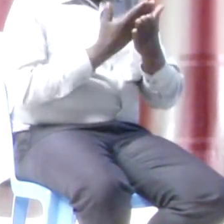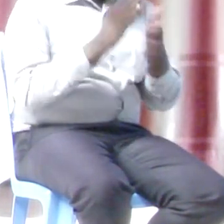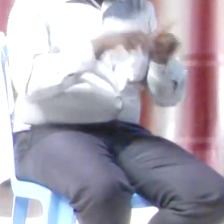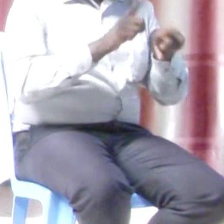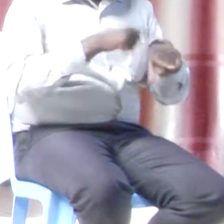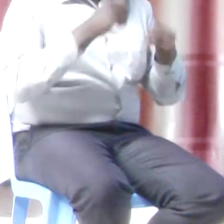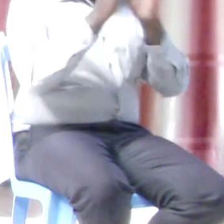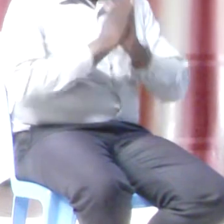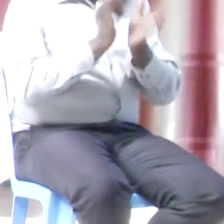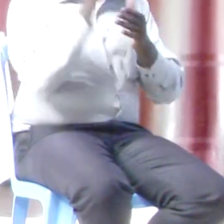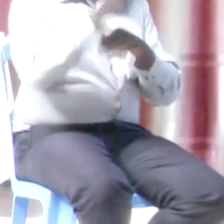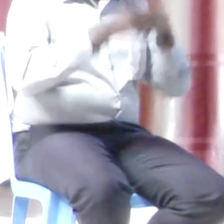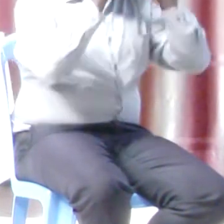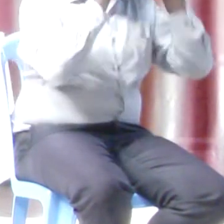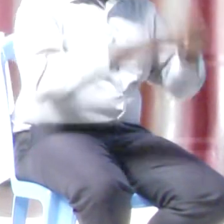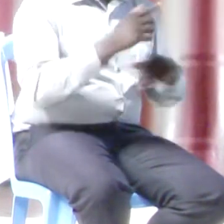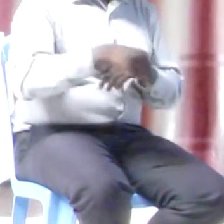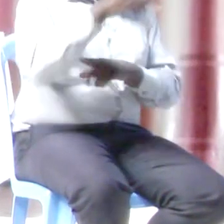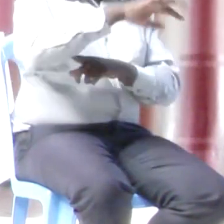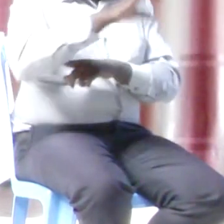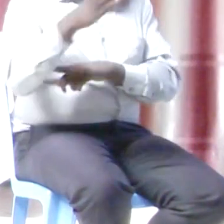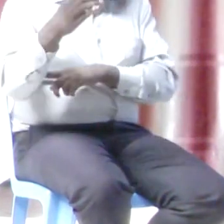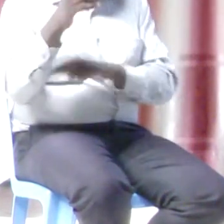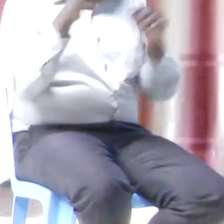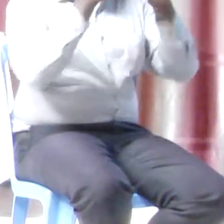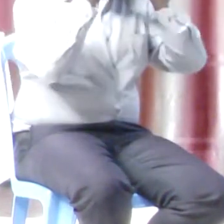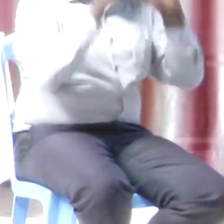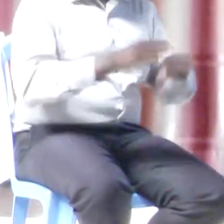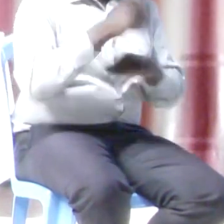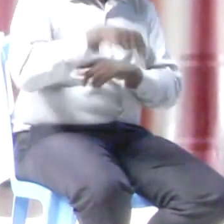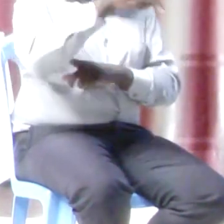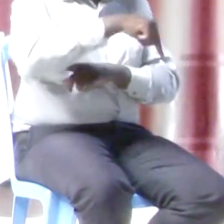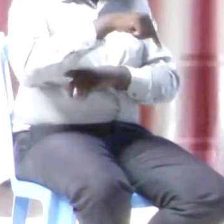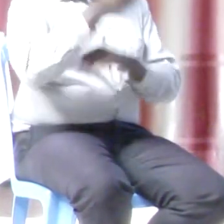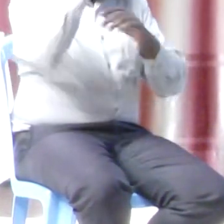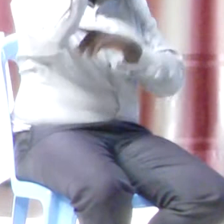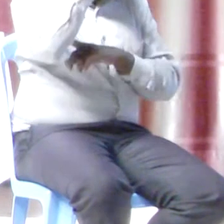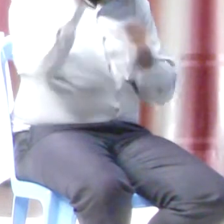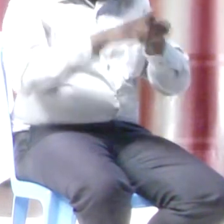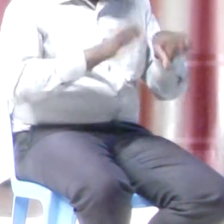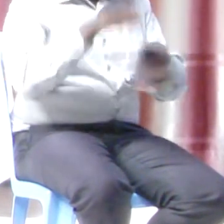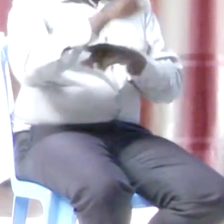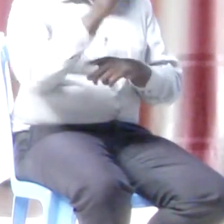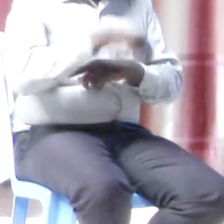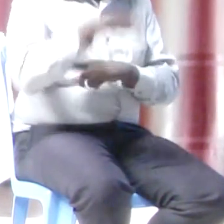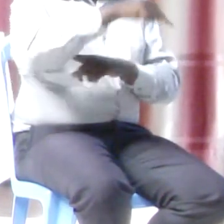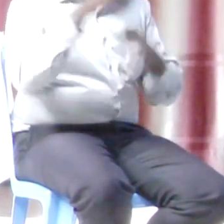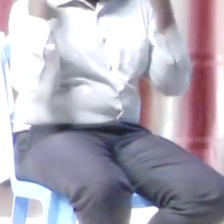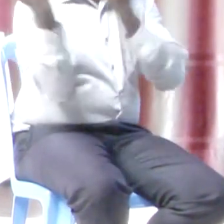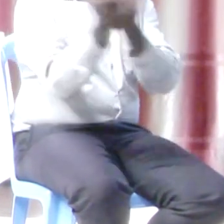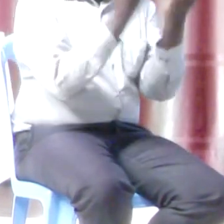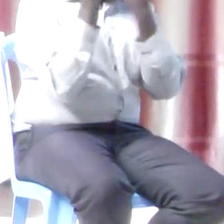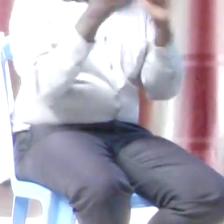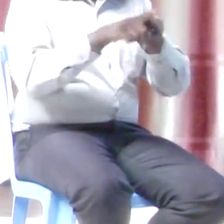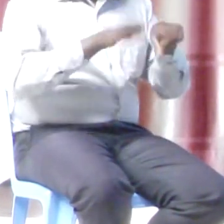will bless us in the city, you will bless us in the countryside, you will bless the work of our hands, you will use us mightily, and as a house